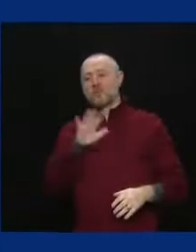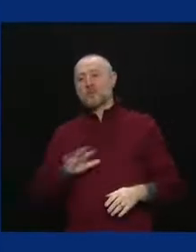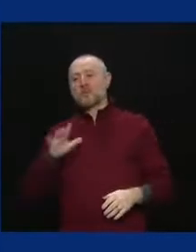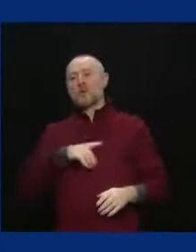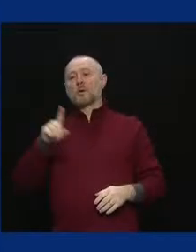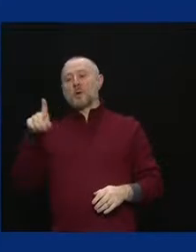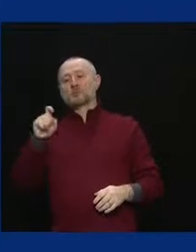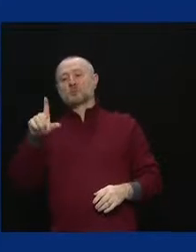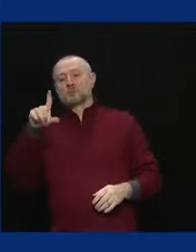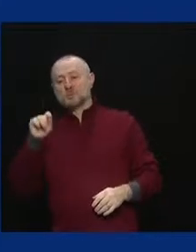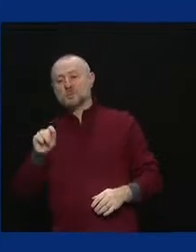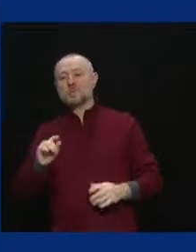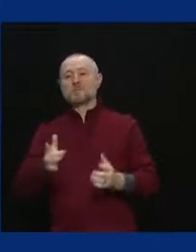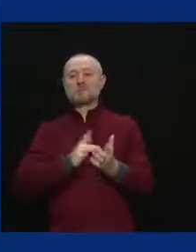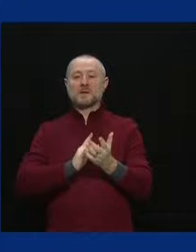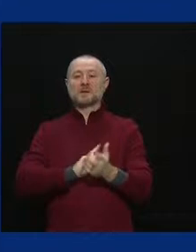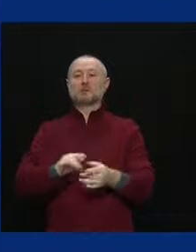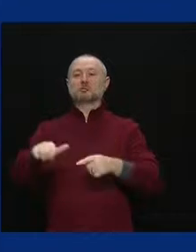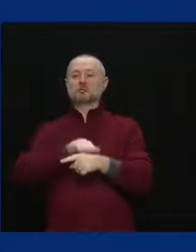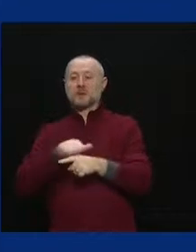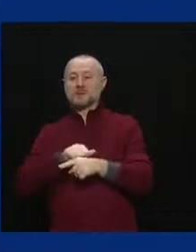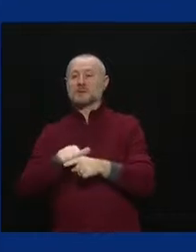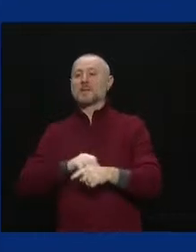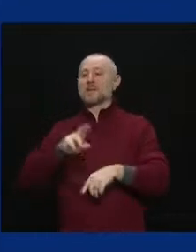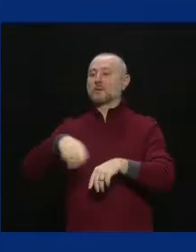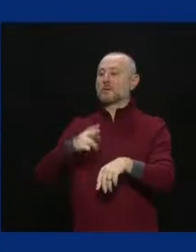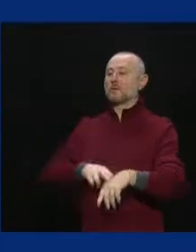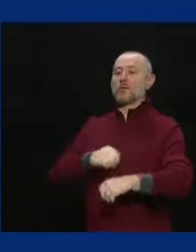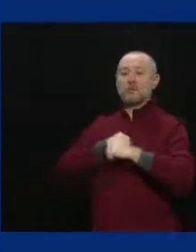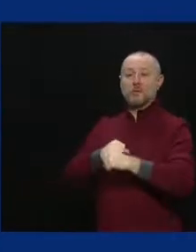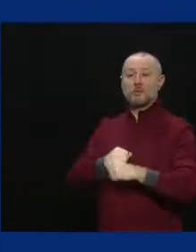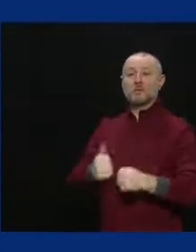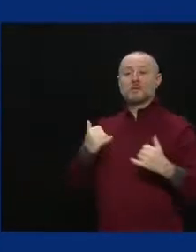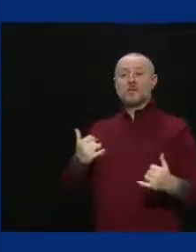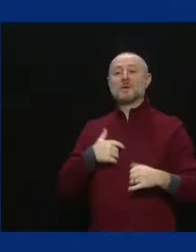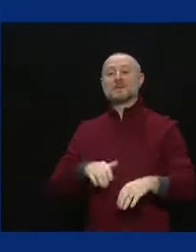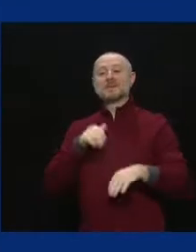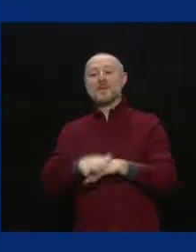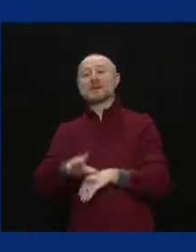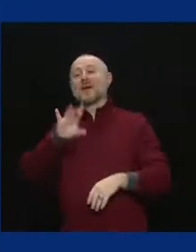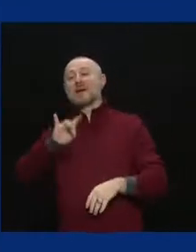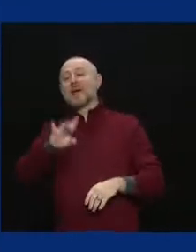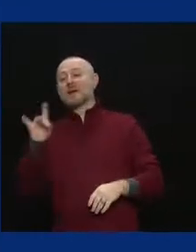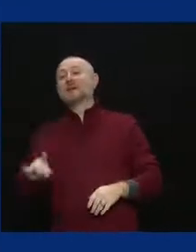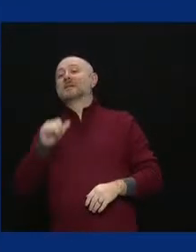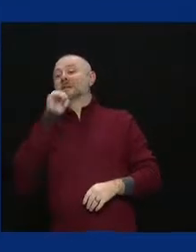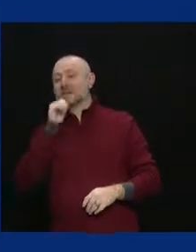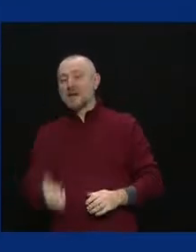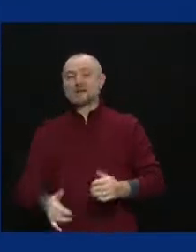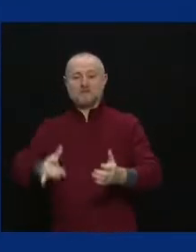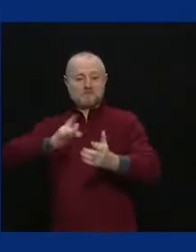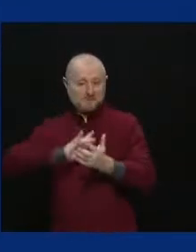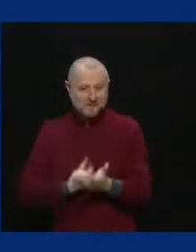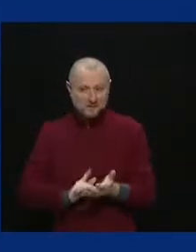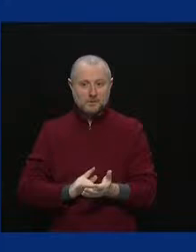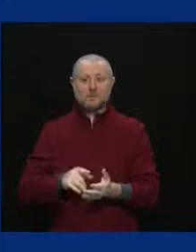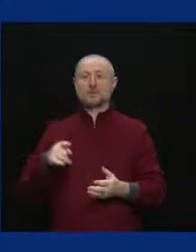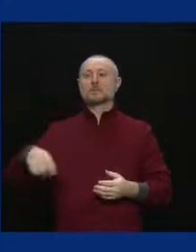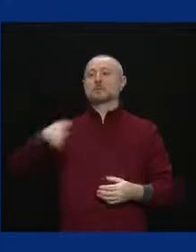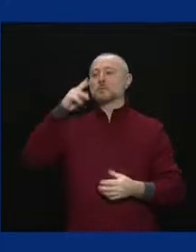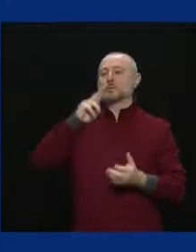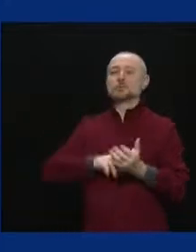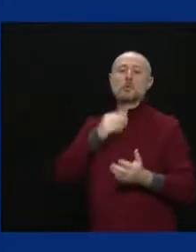trained National Guard members in there. Now we're deploying 88 non-medical because we just need the extra set of hands in our nursing homes to give